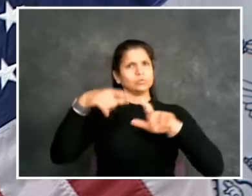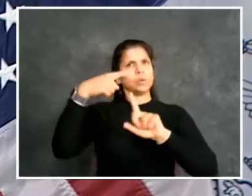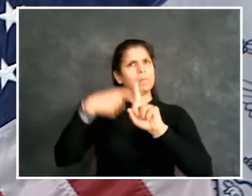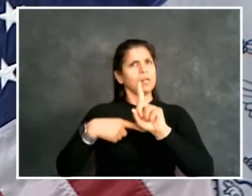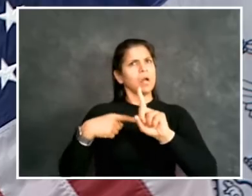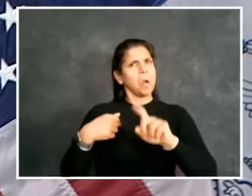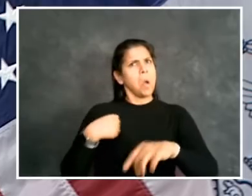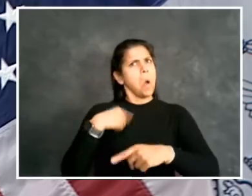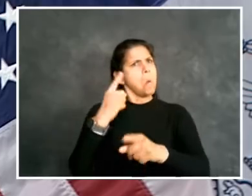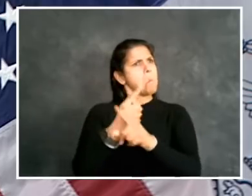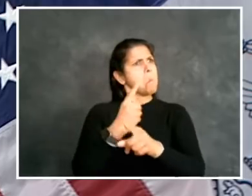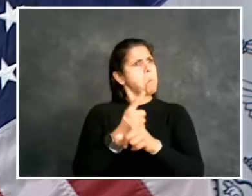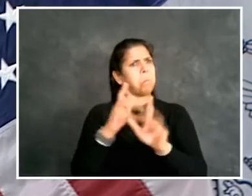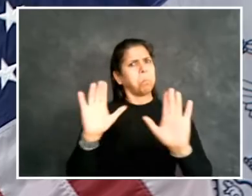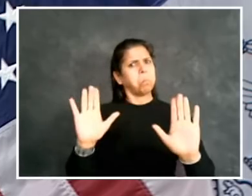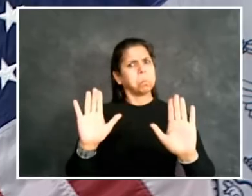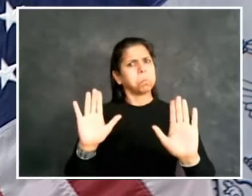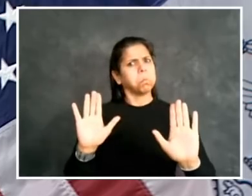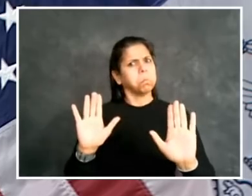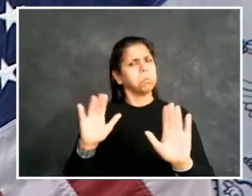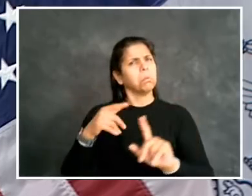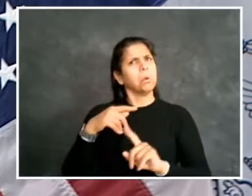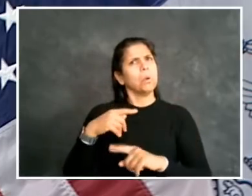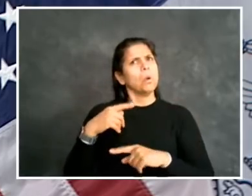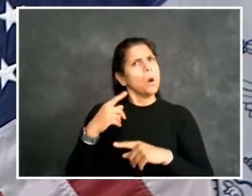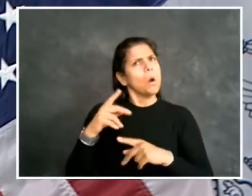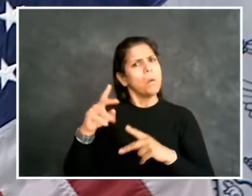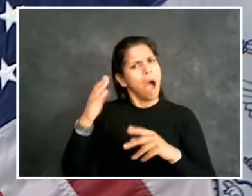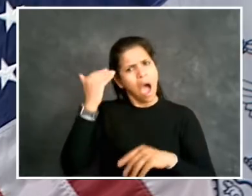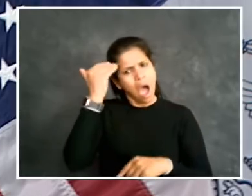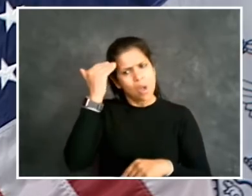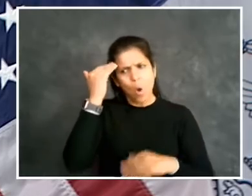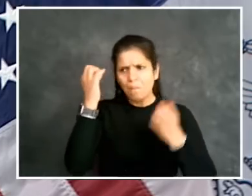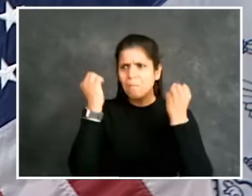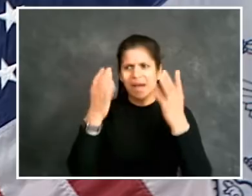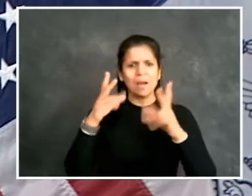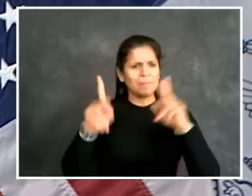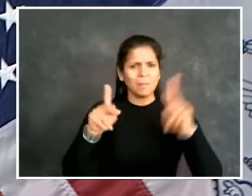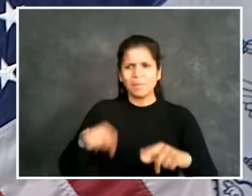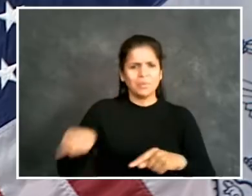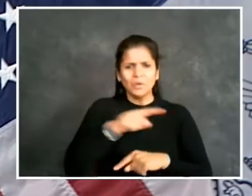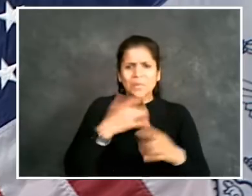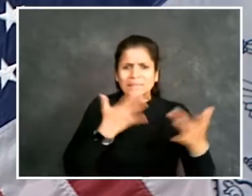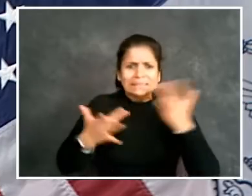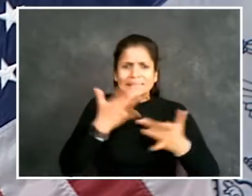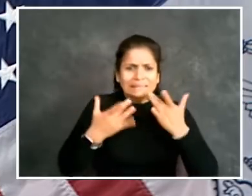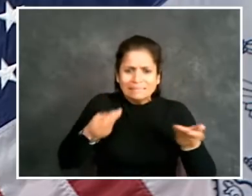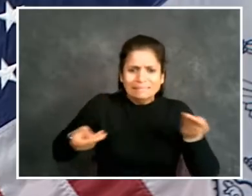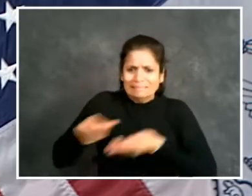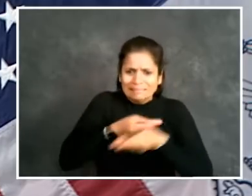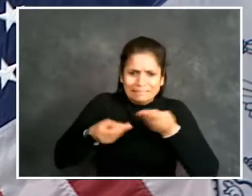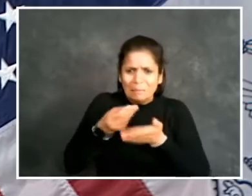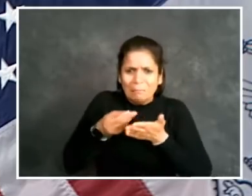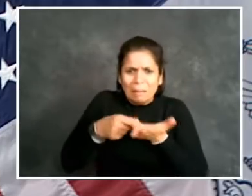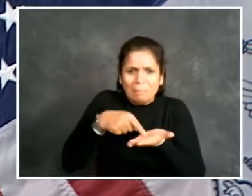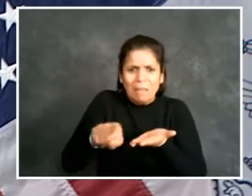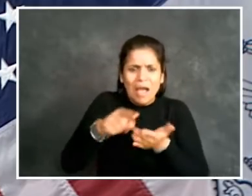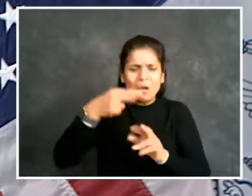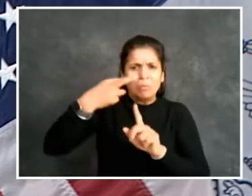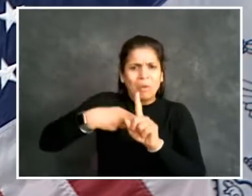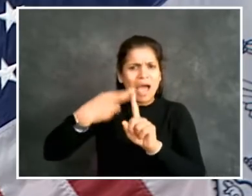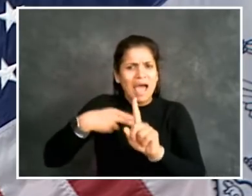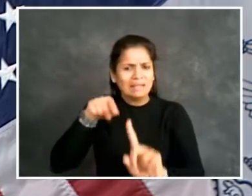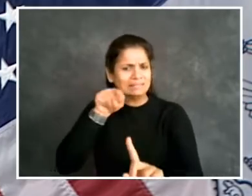The Rent Guidelines Board needs to look at the sheer totality of what tenants have experienced. It's overwhelming, it's unprecedented. The